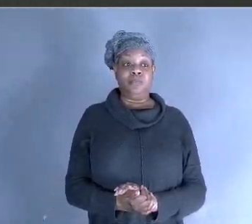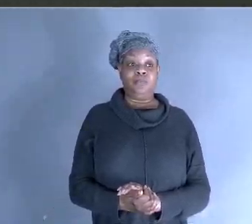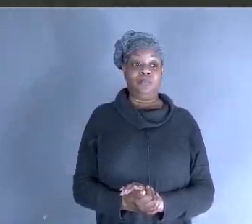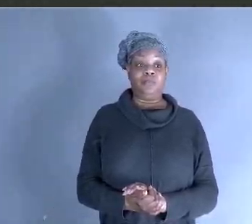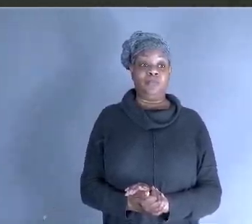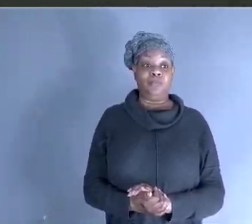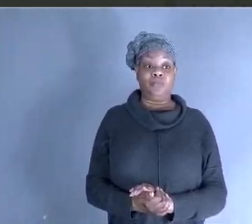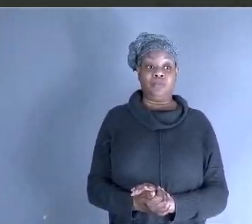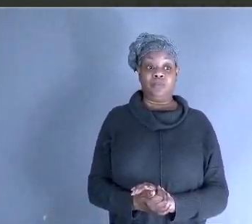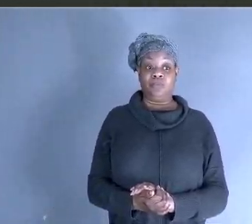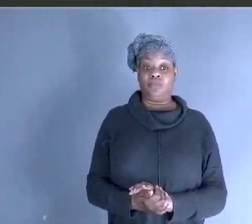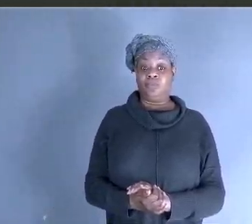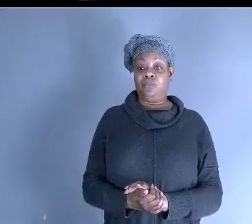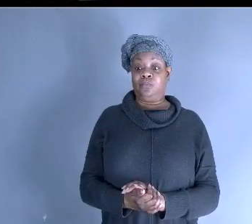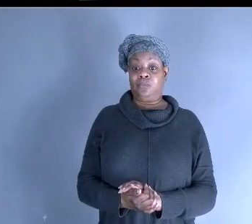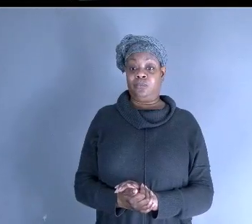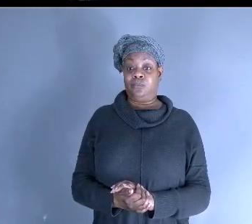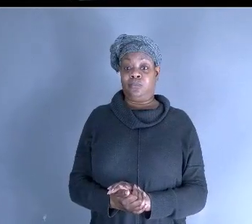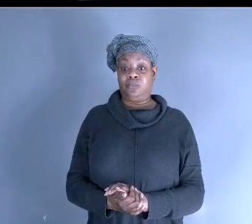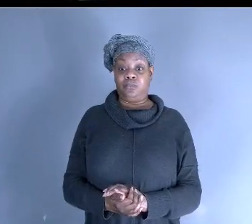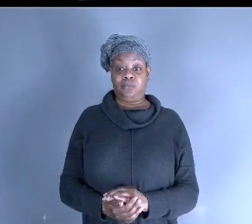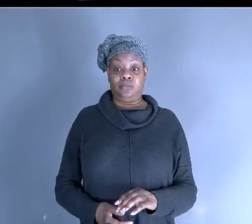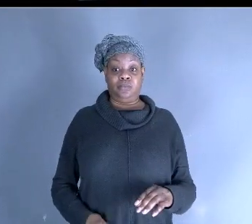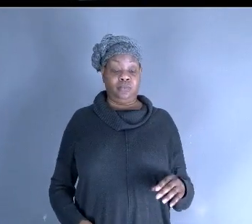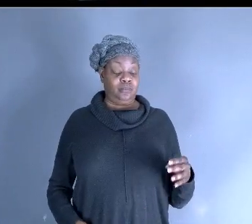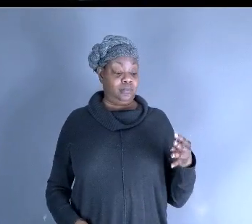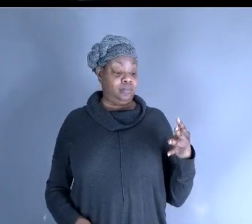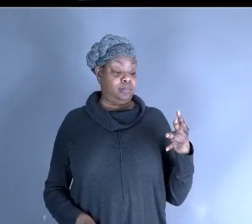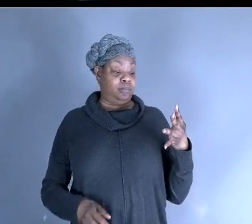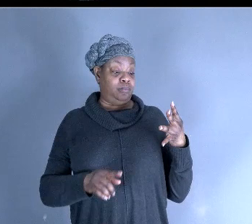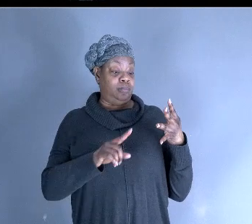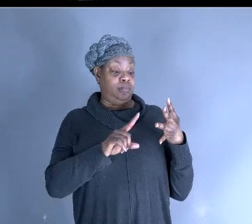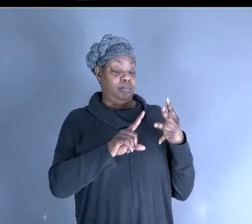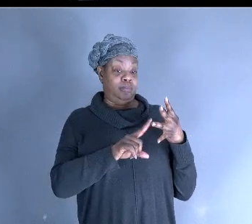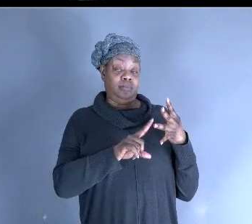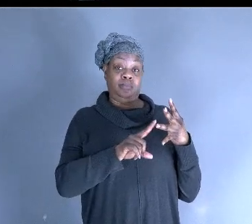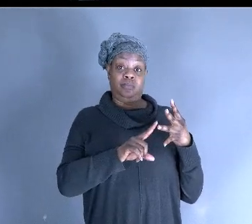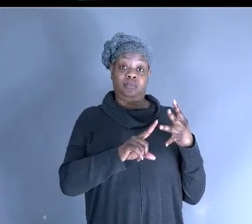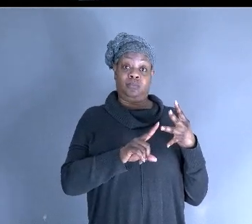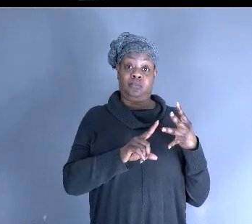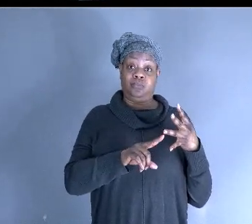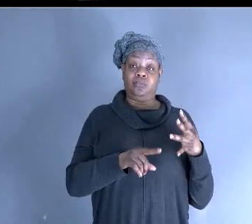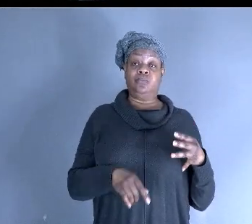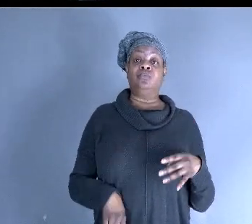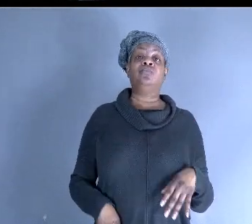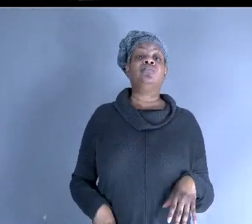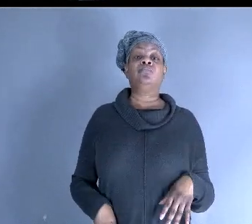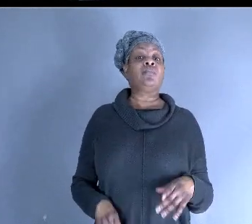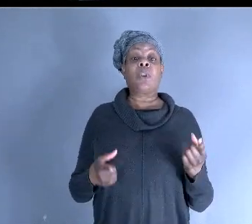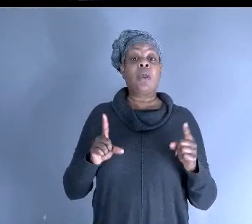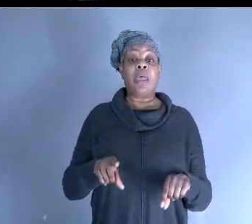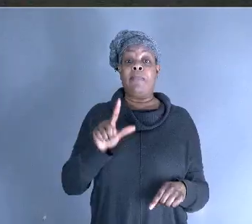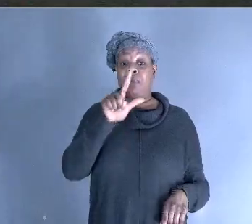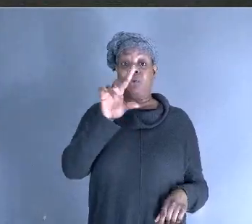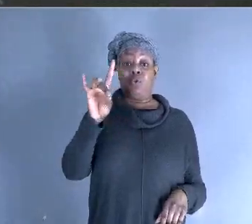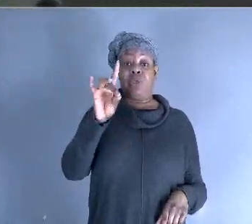over 28 years ago the lord spoke a vision to an incredible woman of God